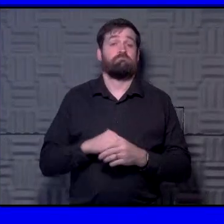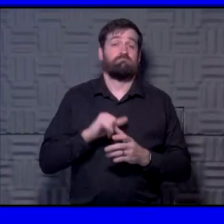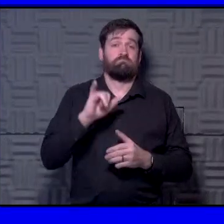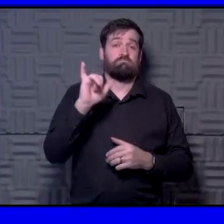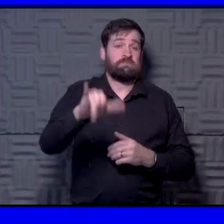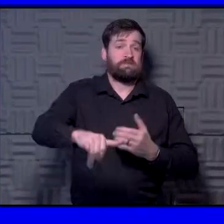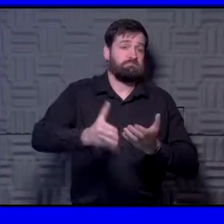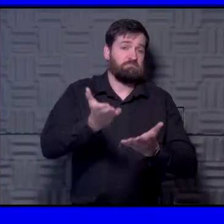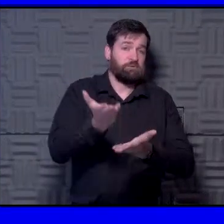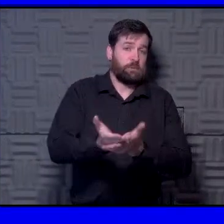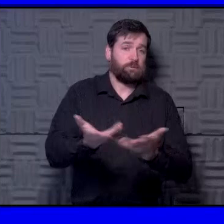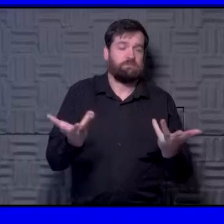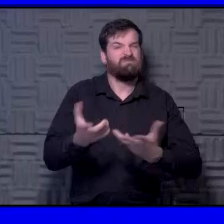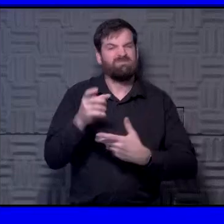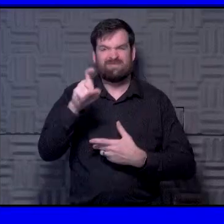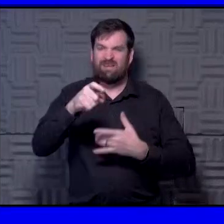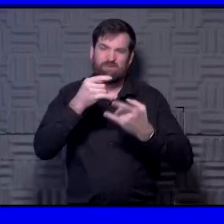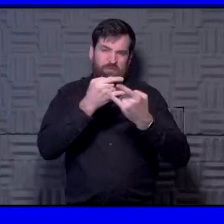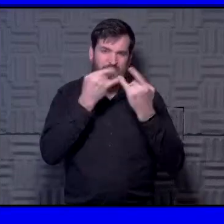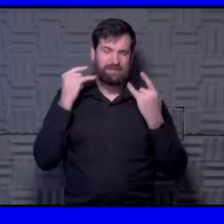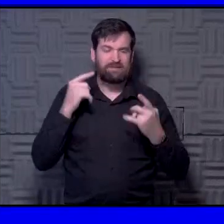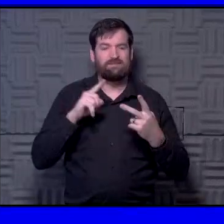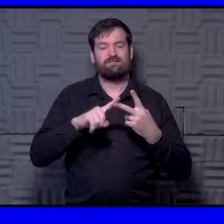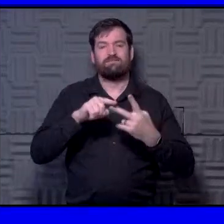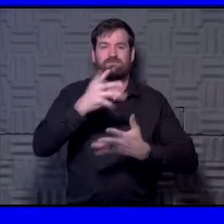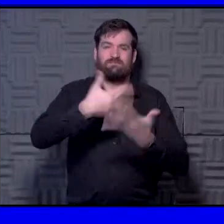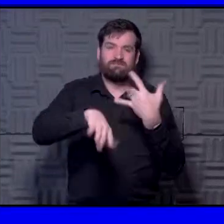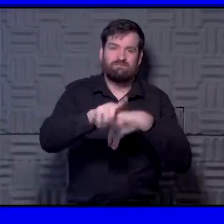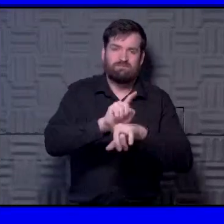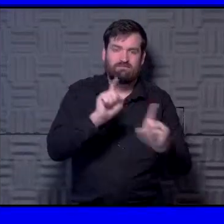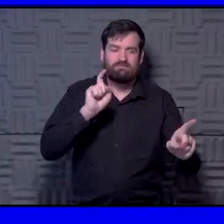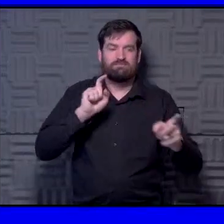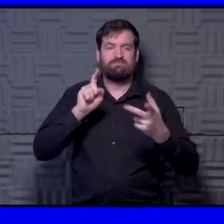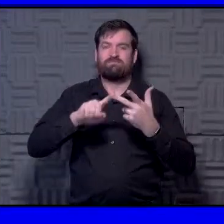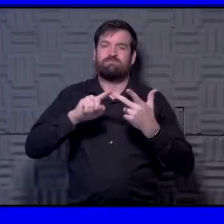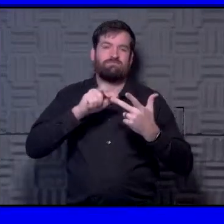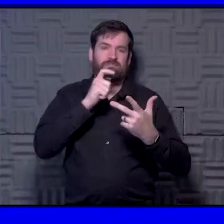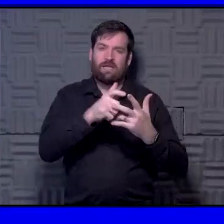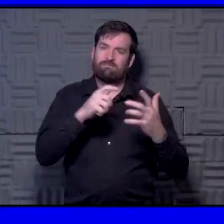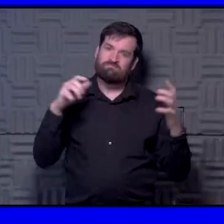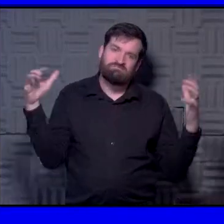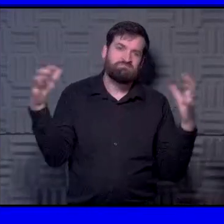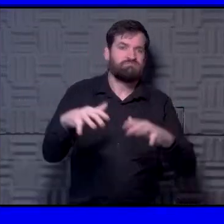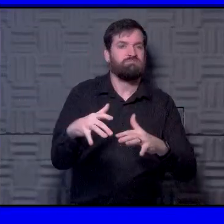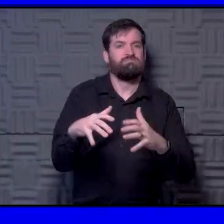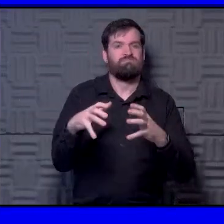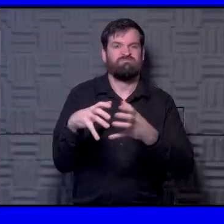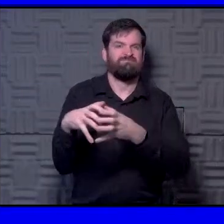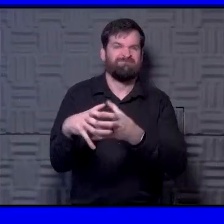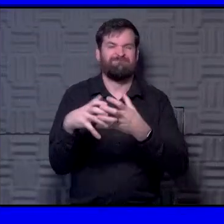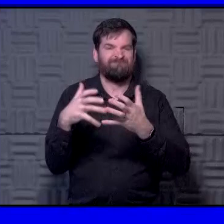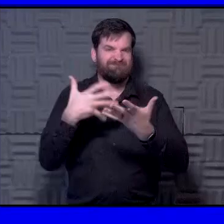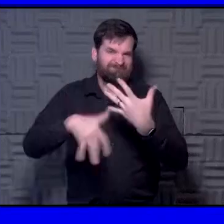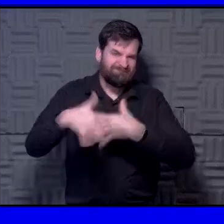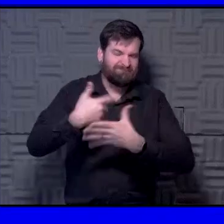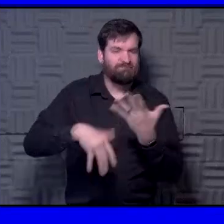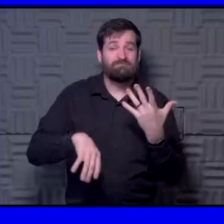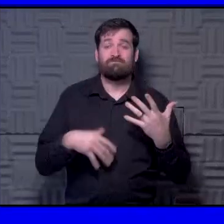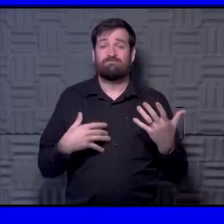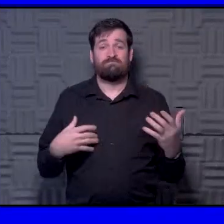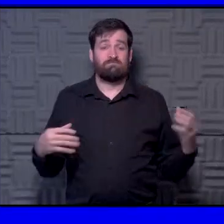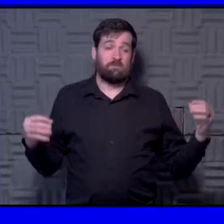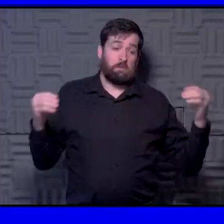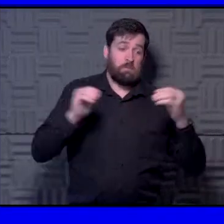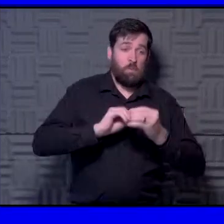show that you still need to do the masking, the distancing, that are not gathering in groups. Right now, again, there is no evidence that it causes more or